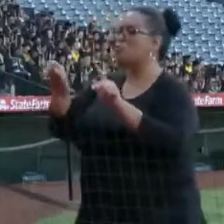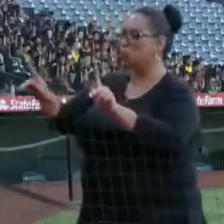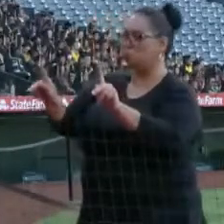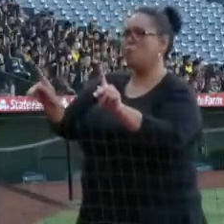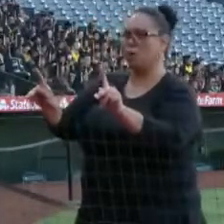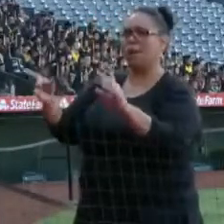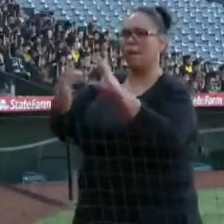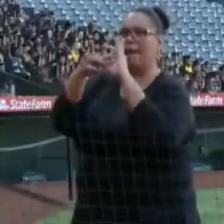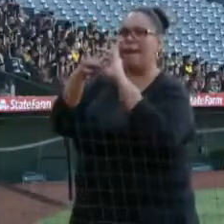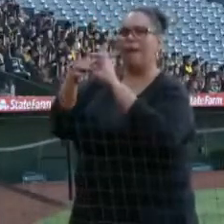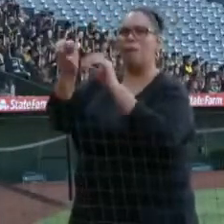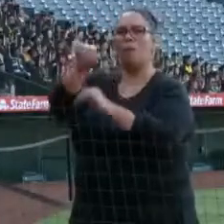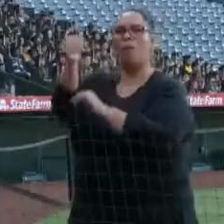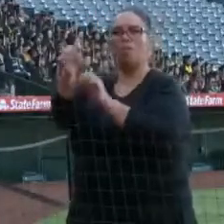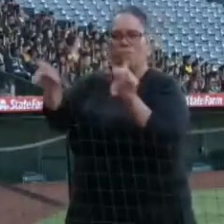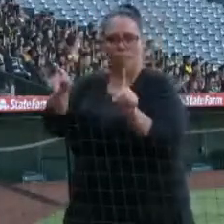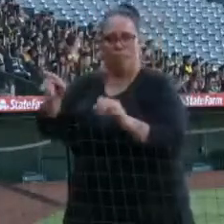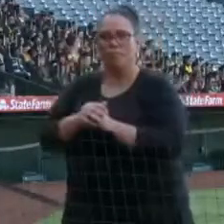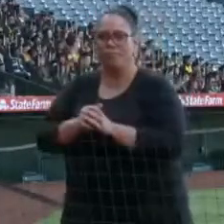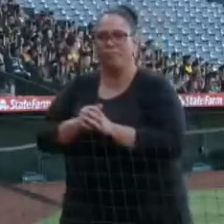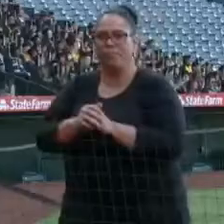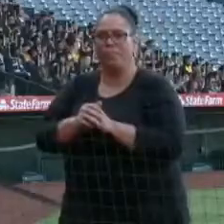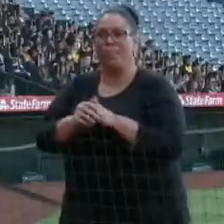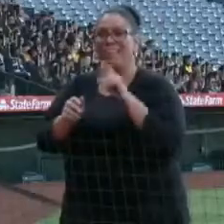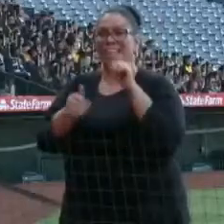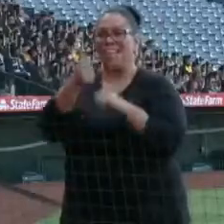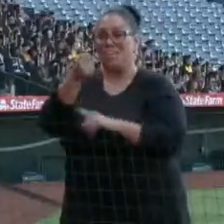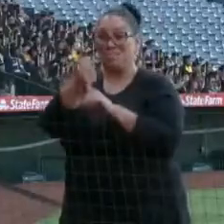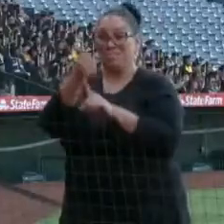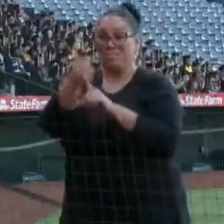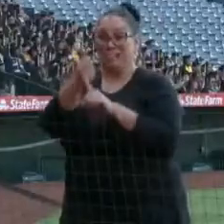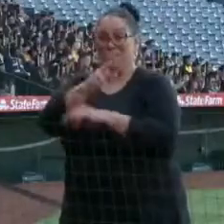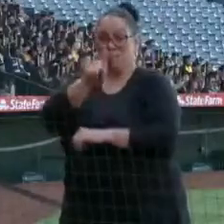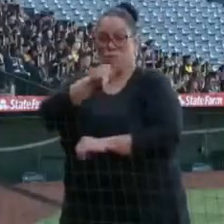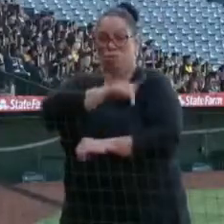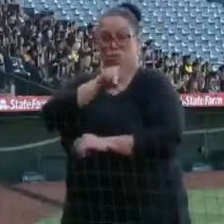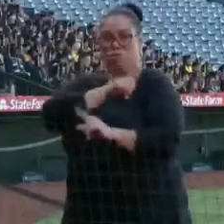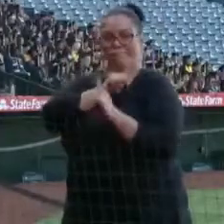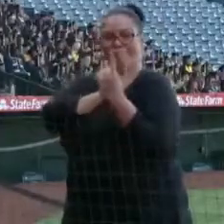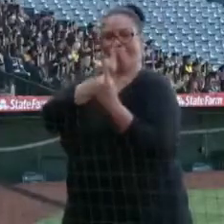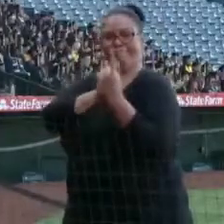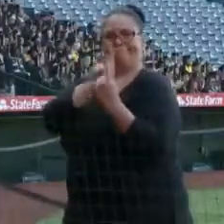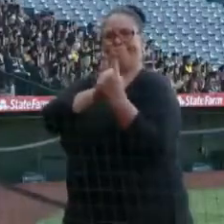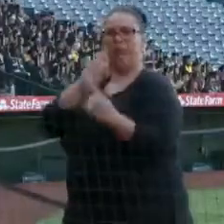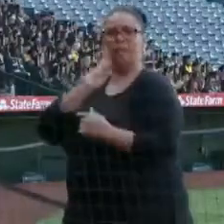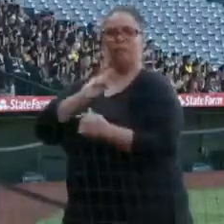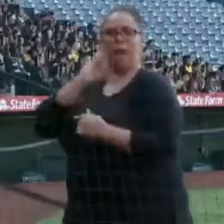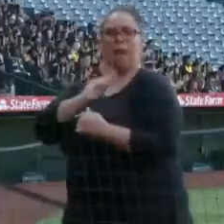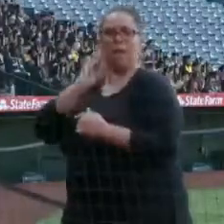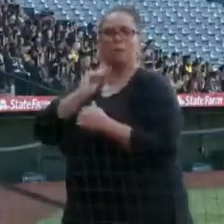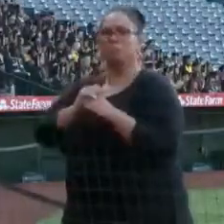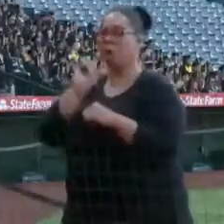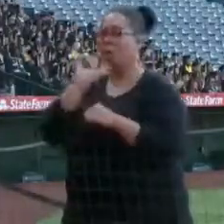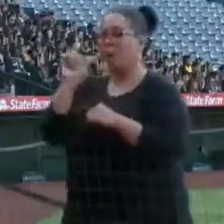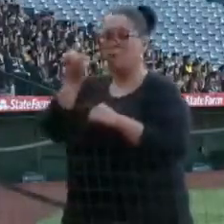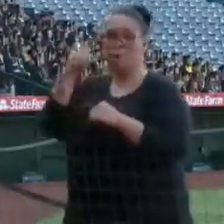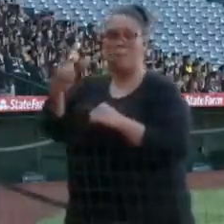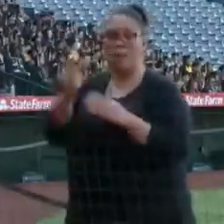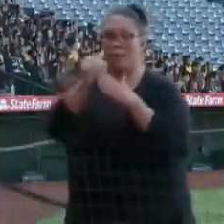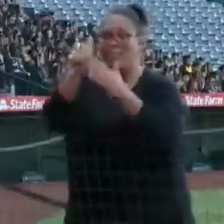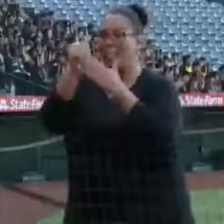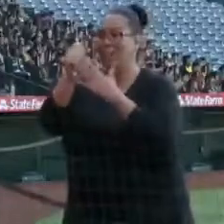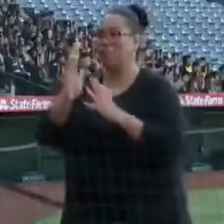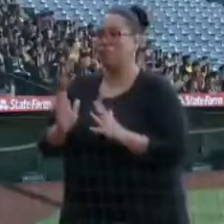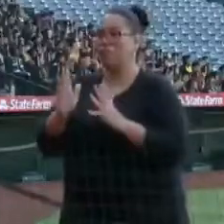to connect with others. He has used his own personal and mentoring experiences, not only in his leadership positions